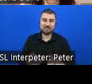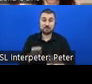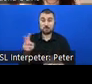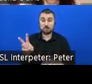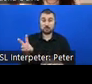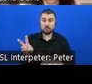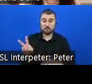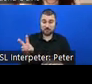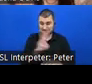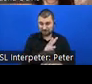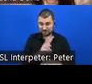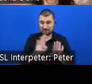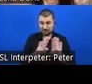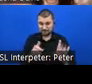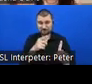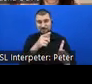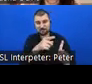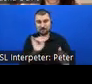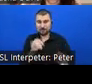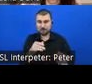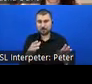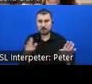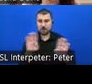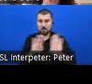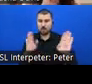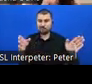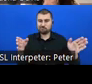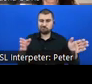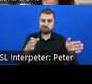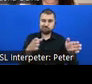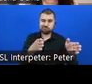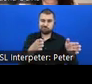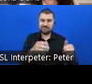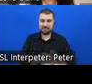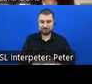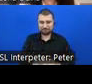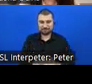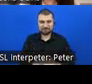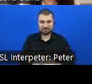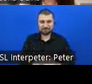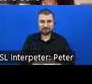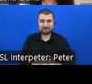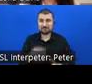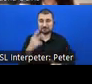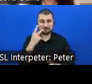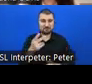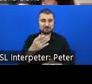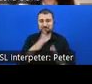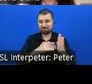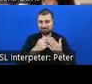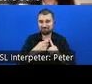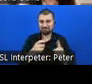west wall. And this is kind of a shortened wall here. And we're seeing paintings by